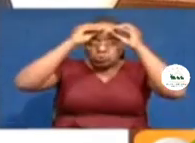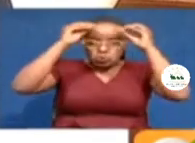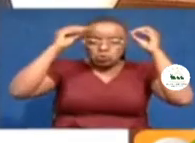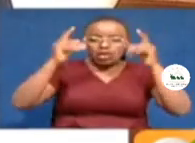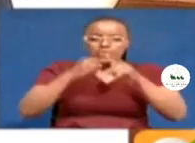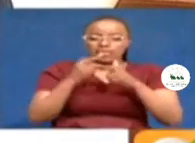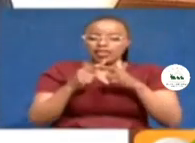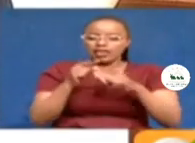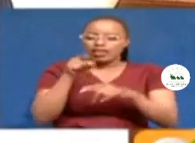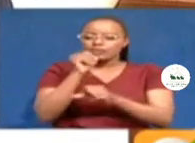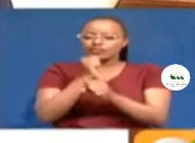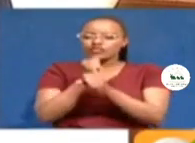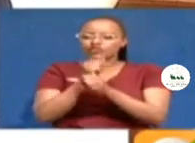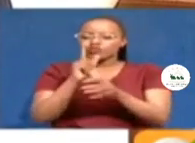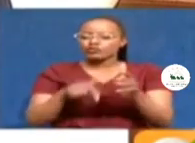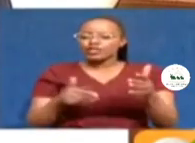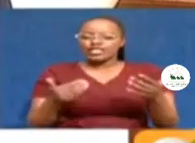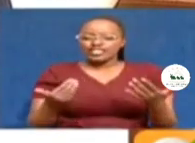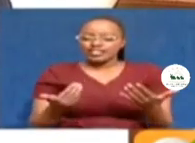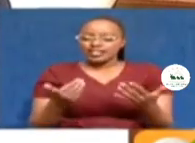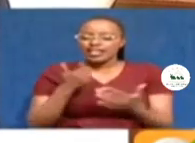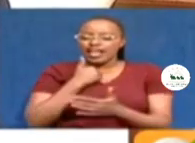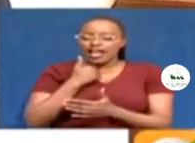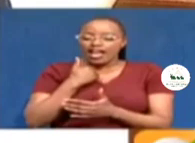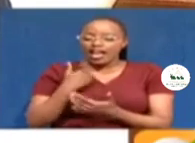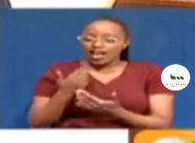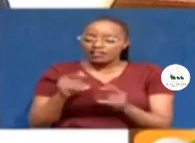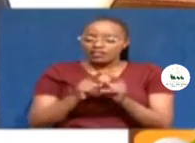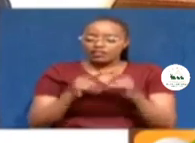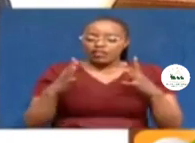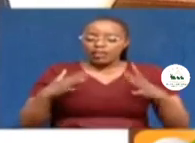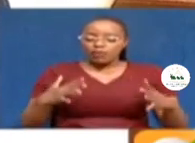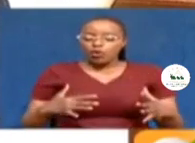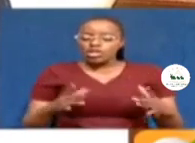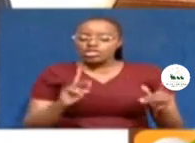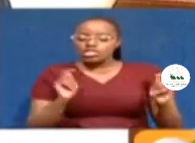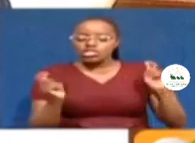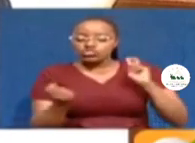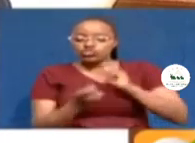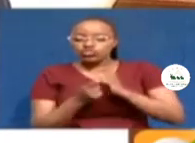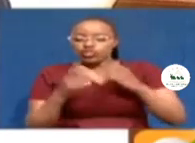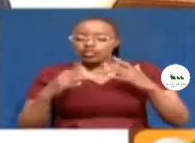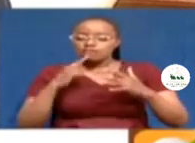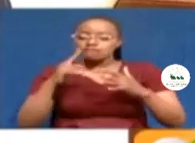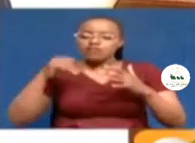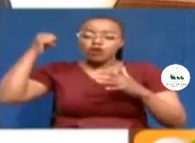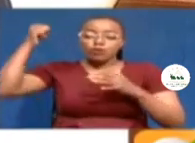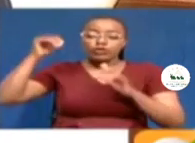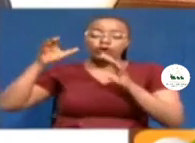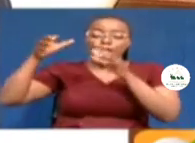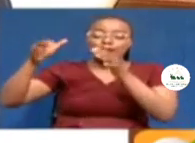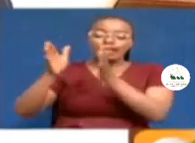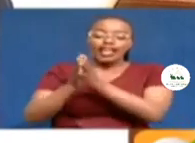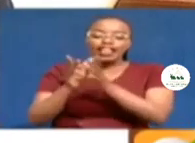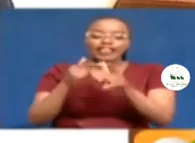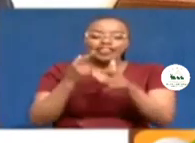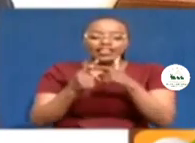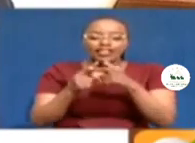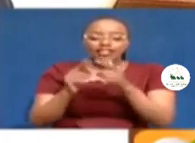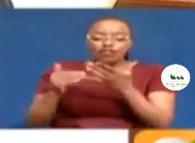then what they do is that they have body-shifting things that they call political parties, and then